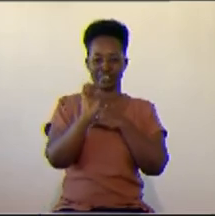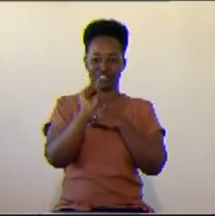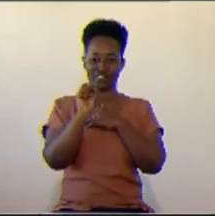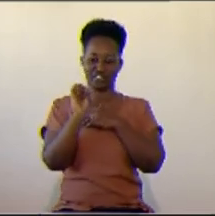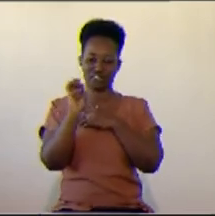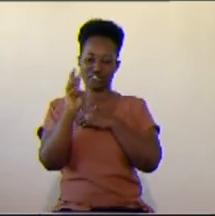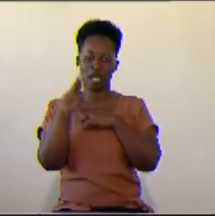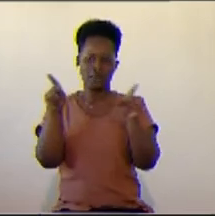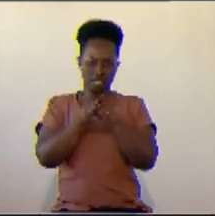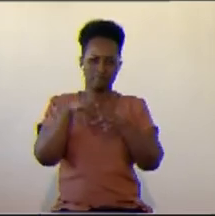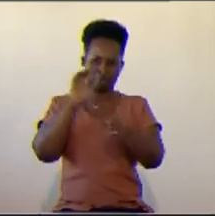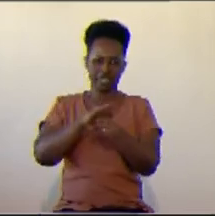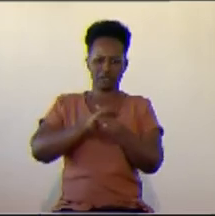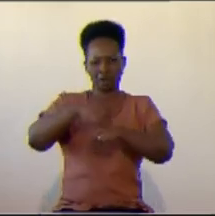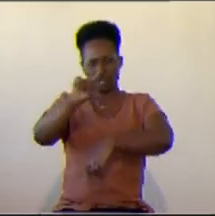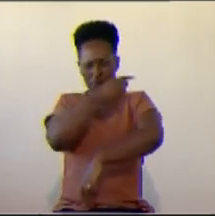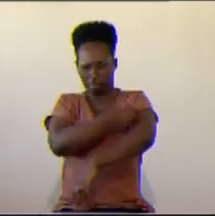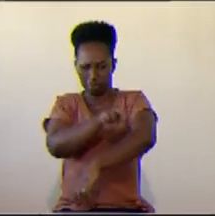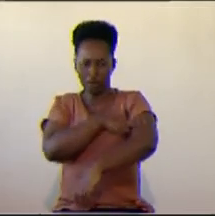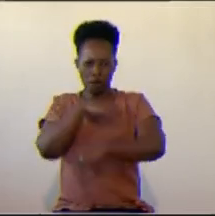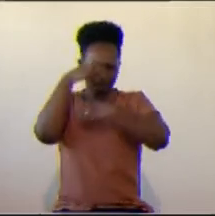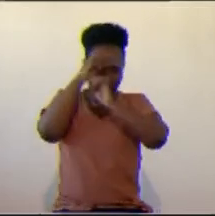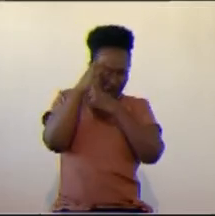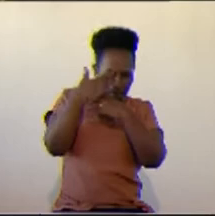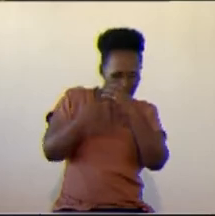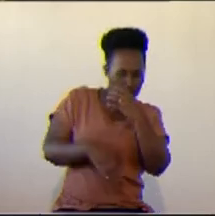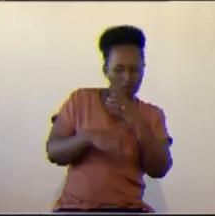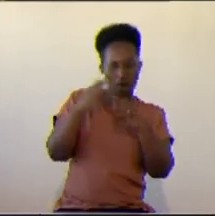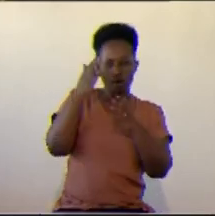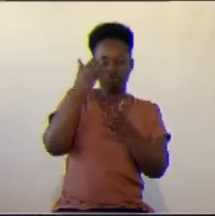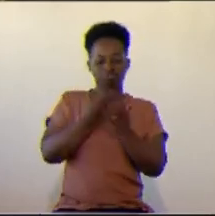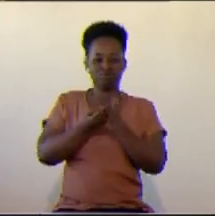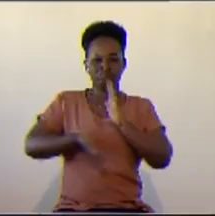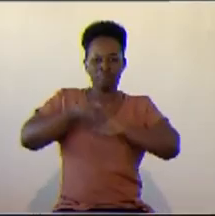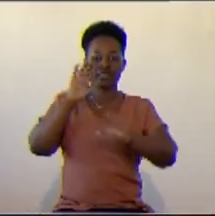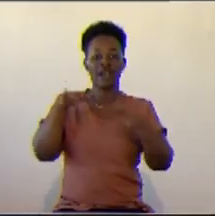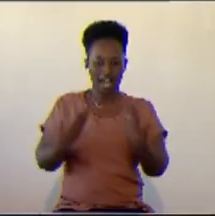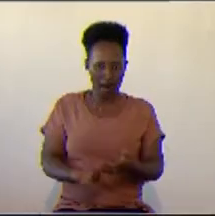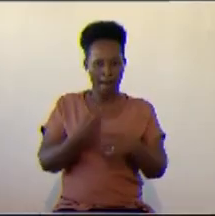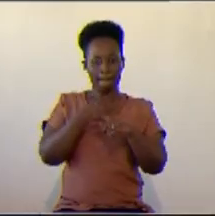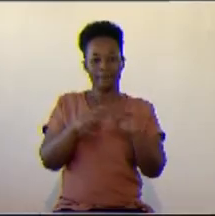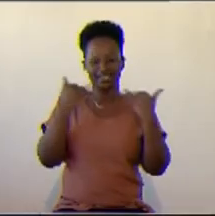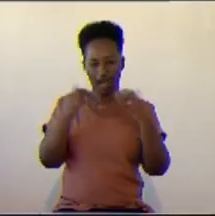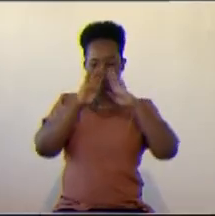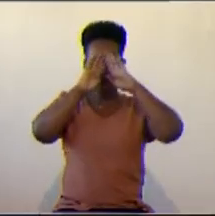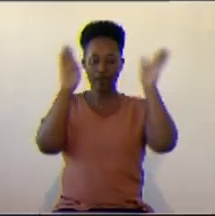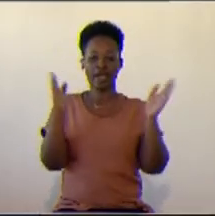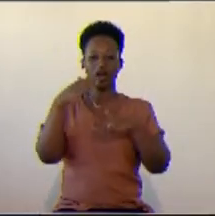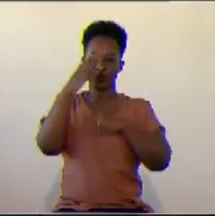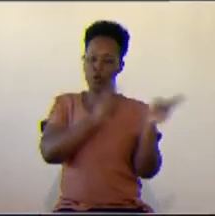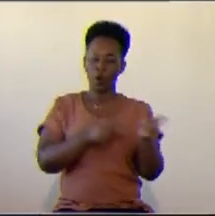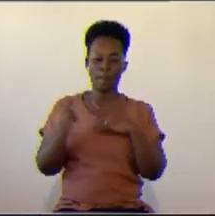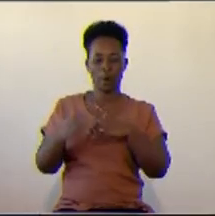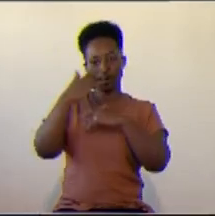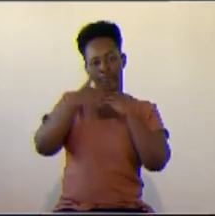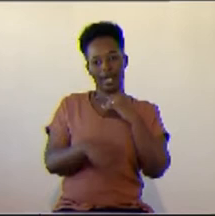your blood pressure, but perhaps you do not know how to state what the normal blood pressure is.